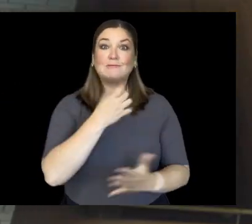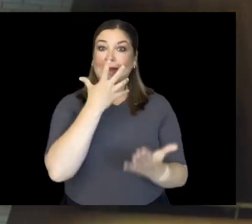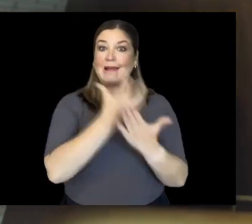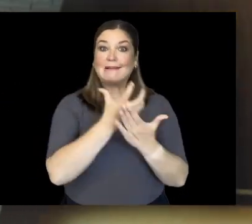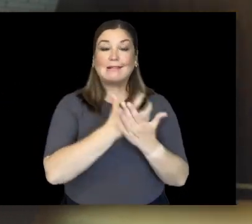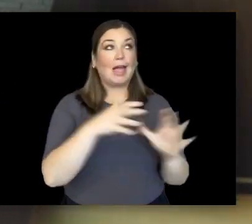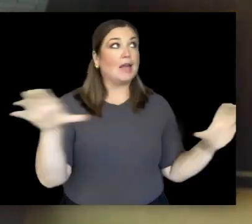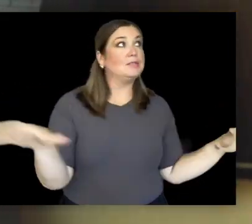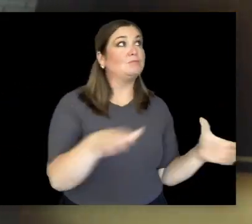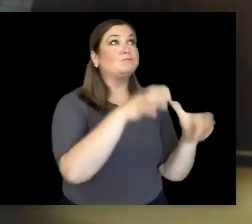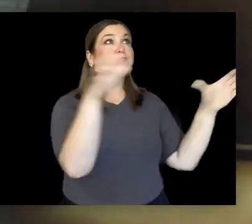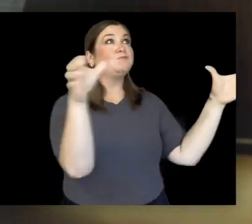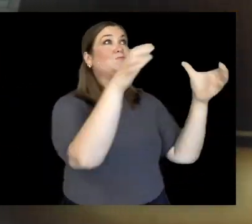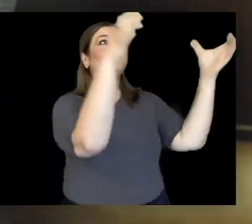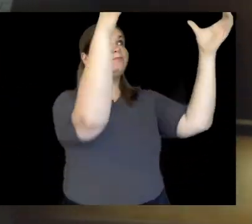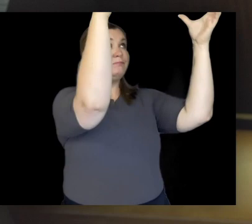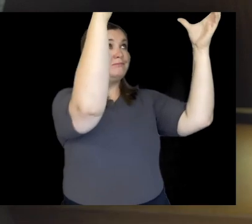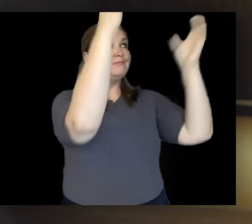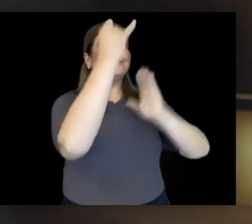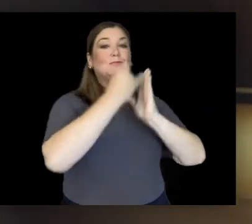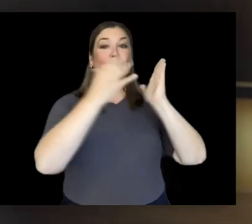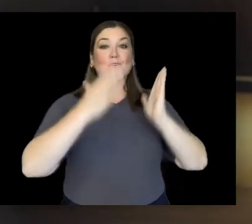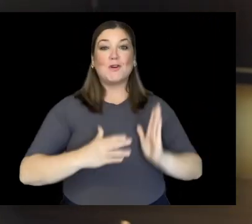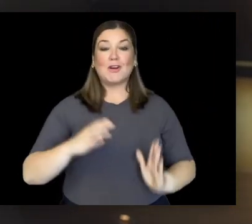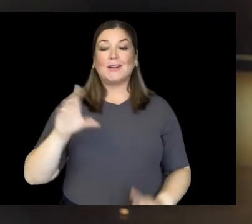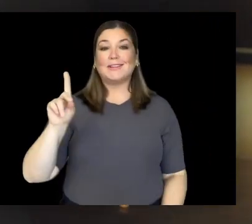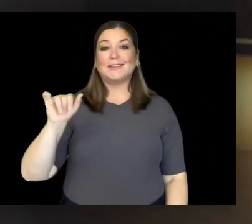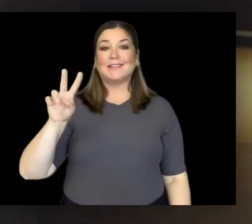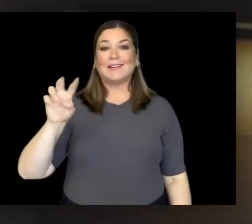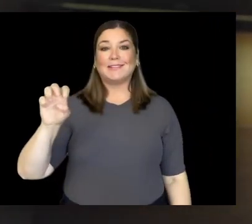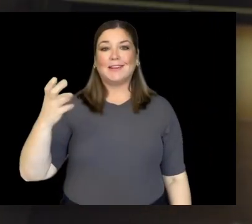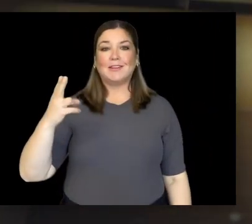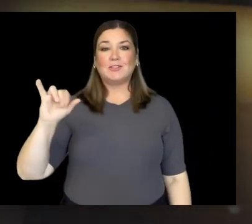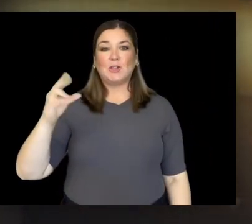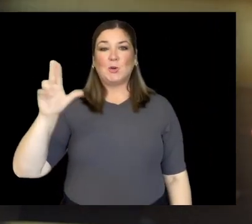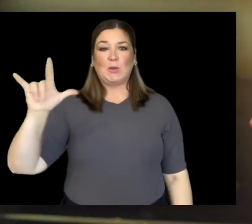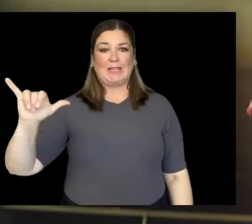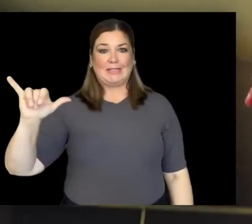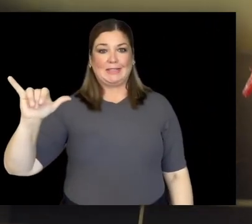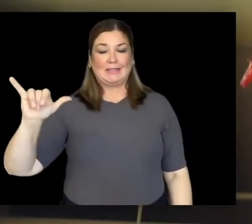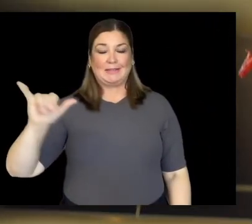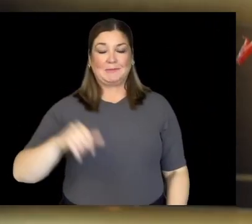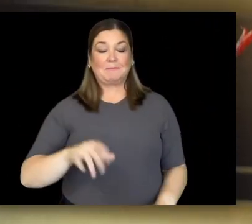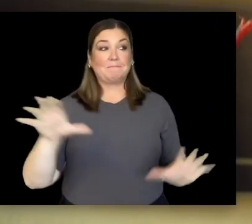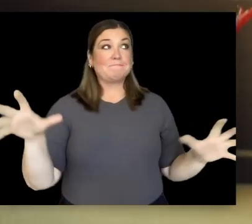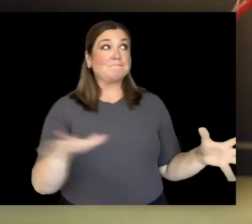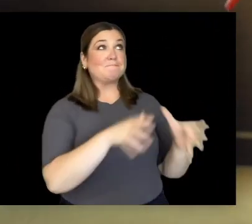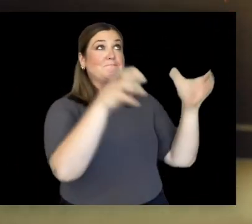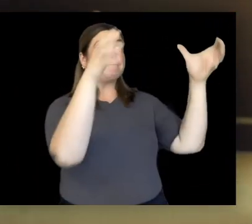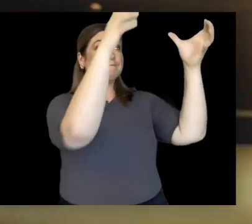you will see is the Olympic Tower, a red-blown glass sculpture by Dale Chihuly.